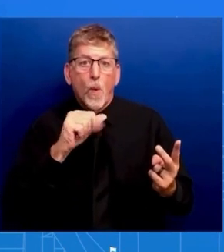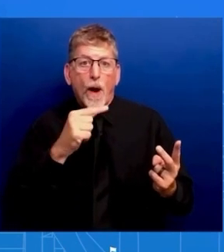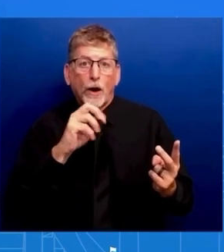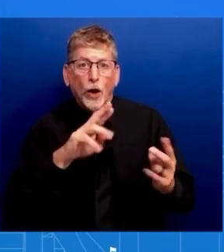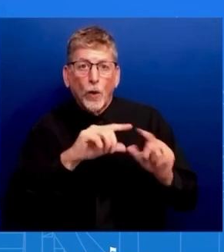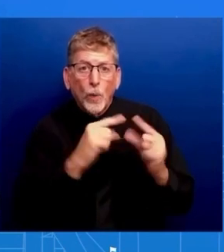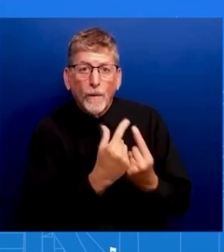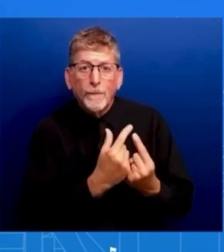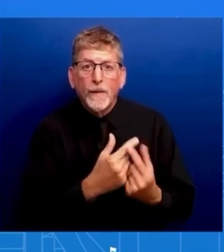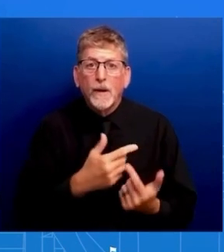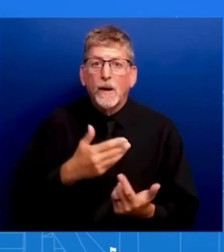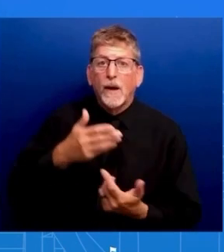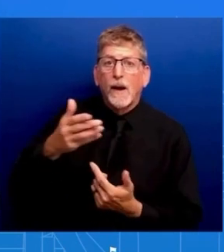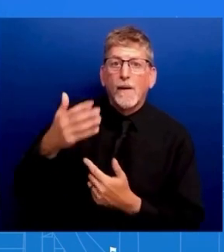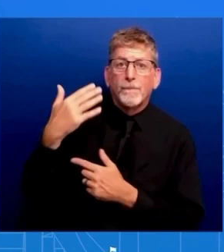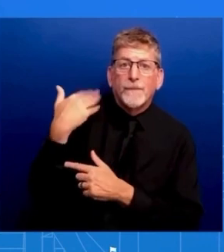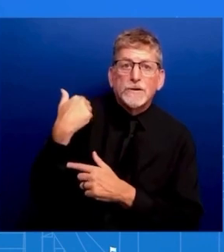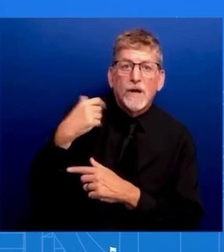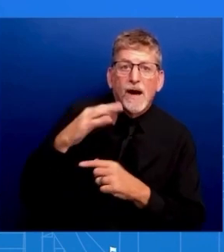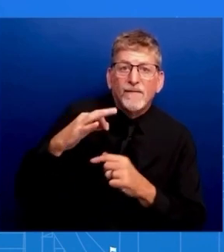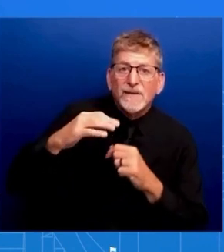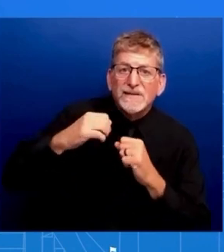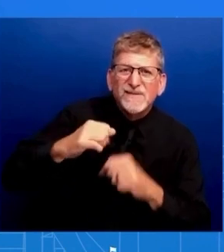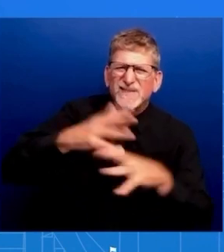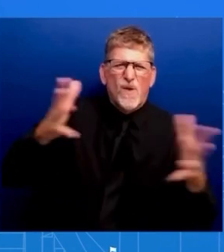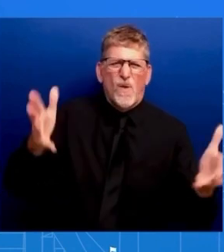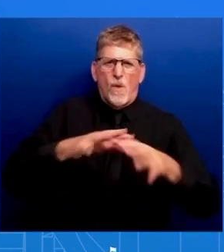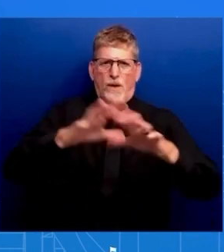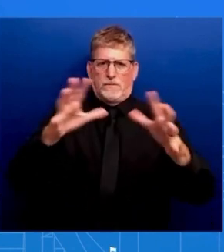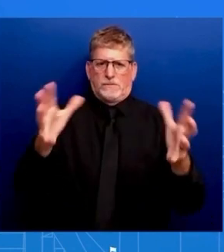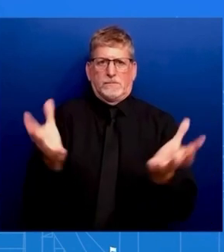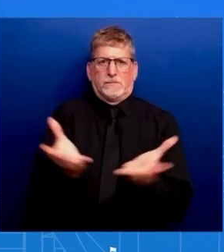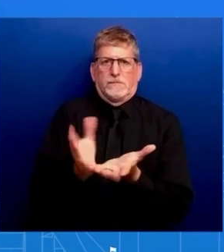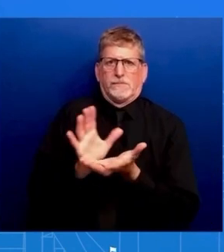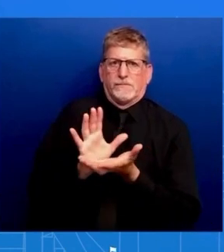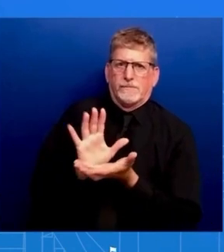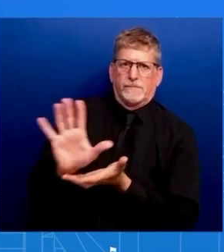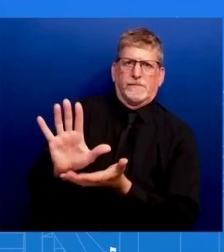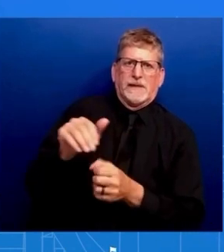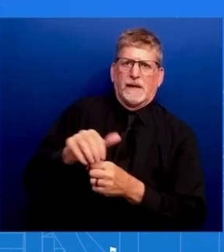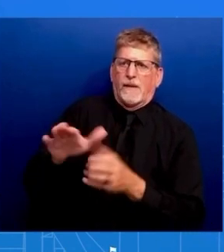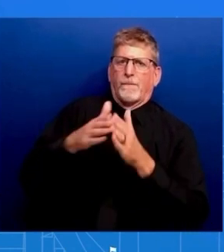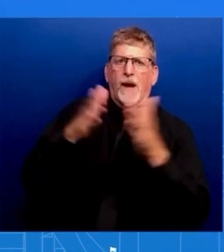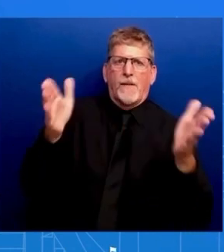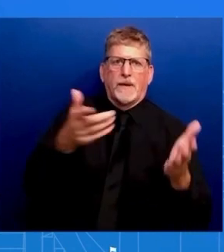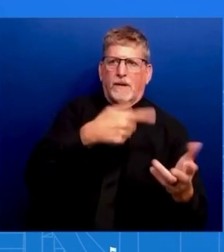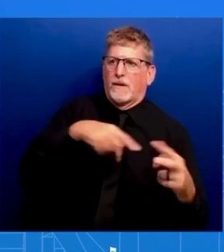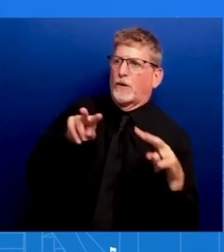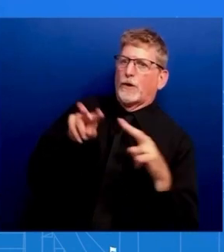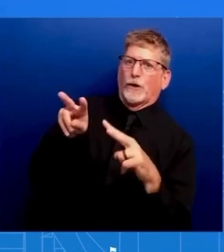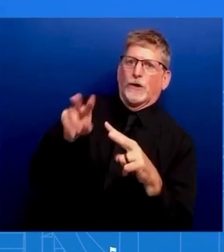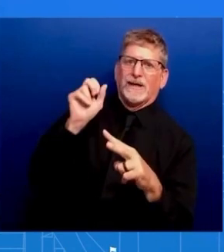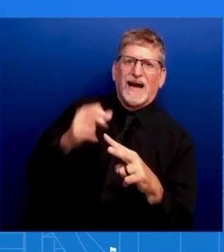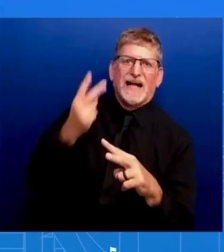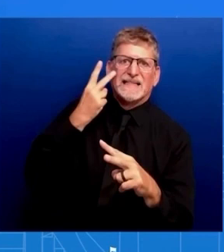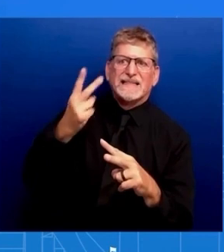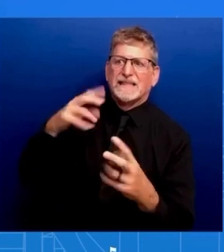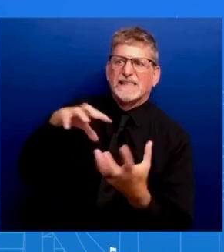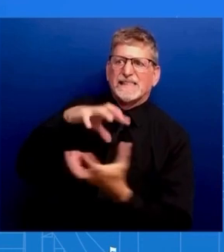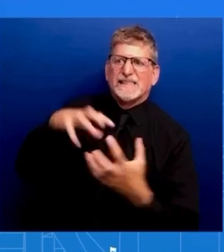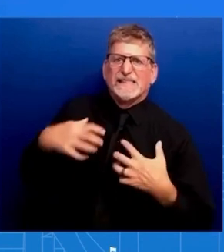in the comment section. Thank you for subscribing to this news channel. You will be notified of any breaking news and new post as you